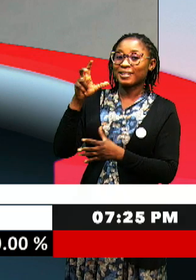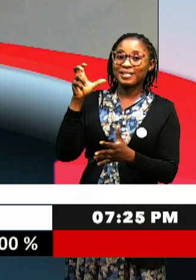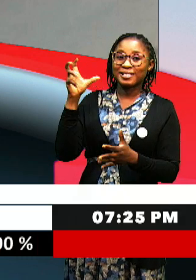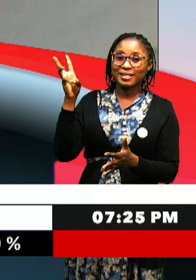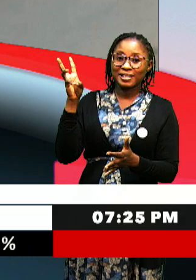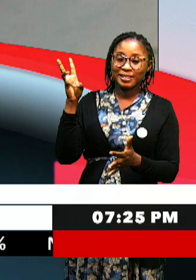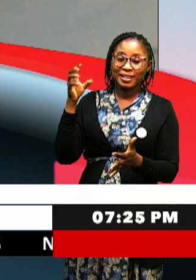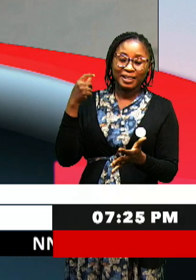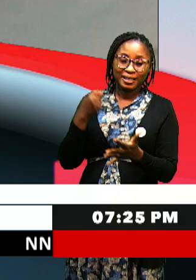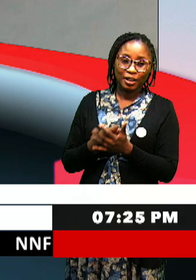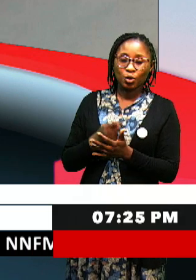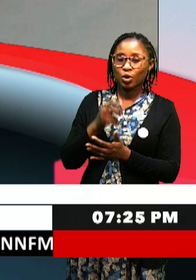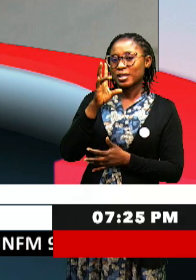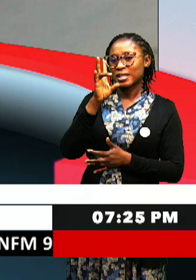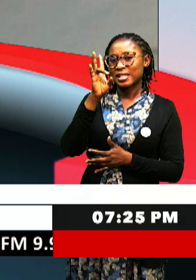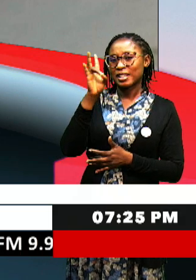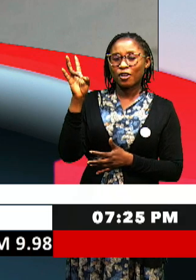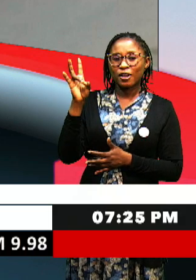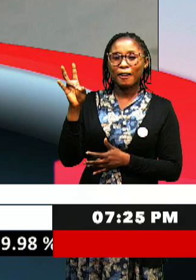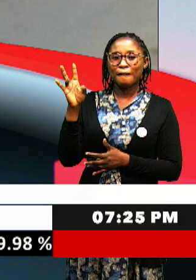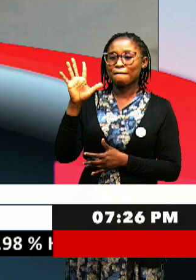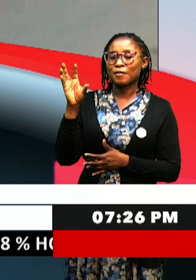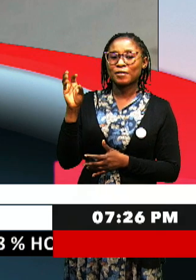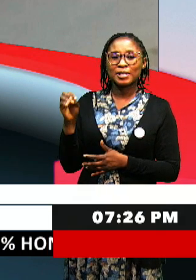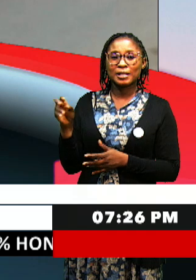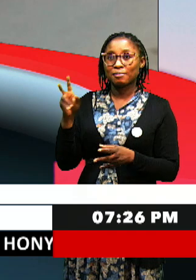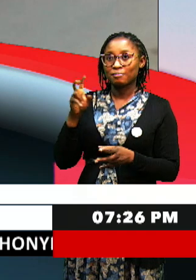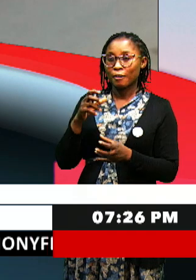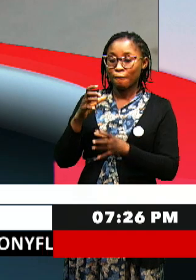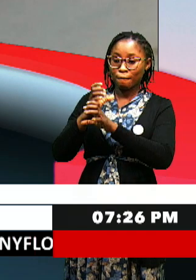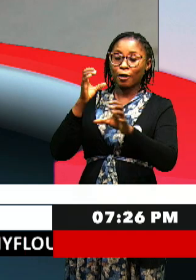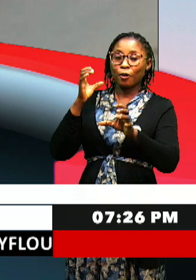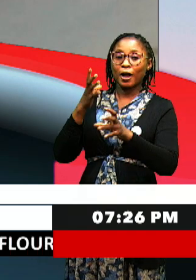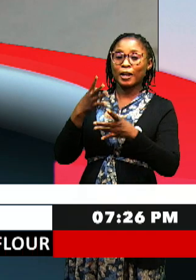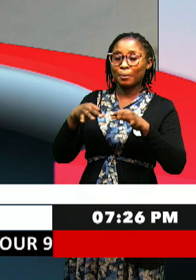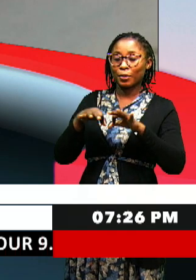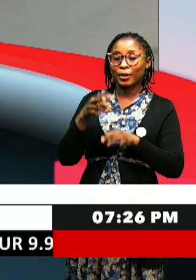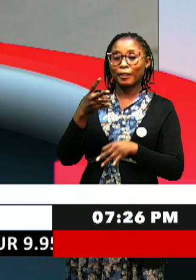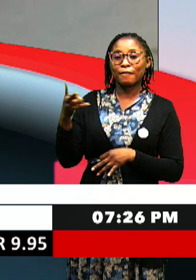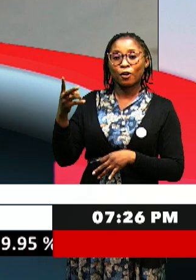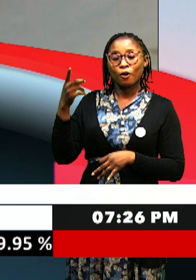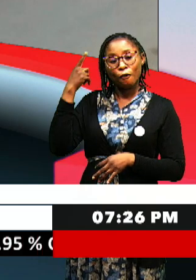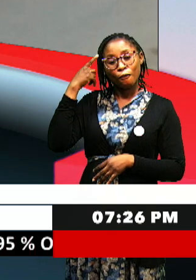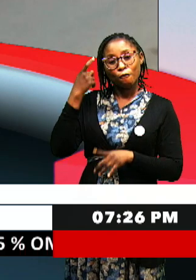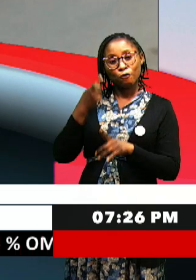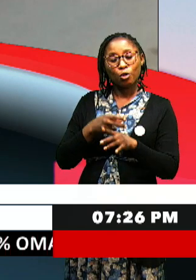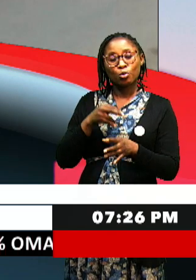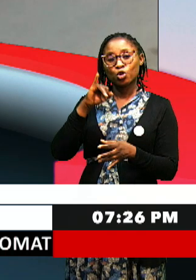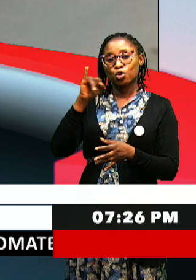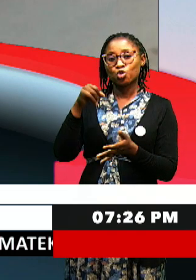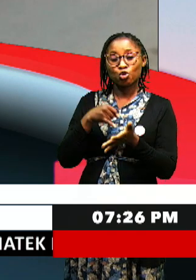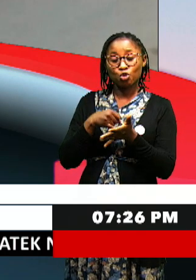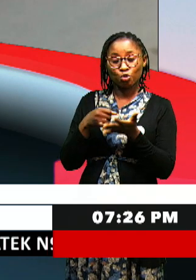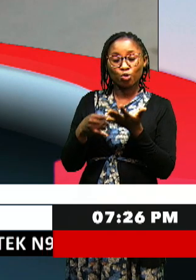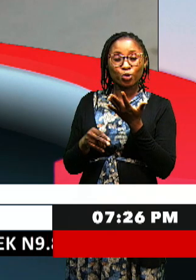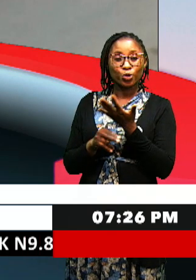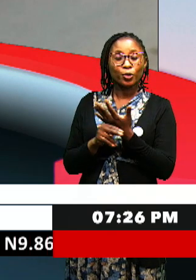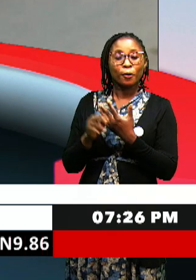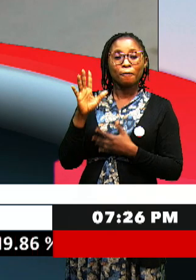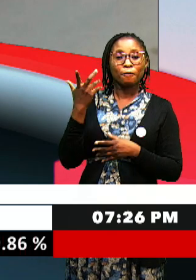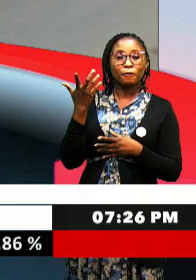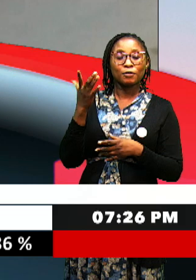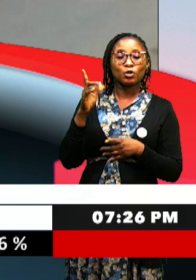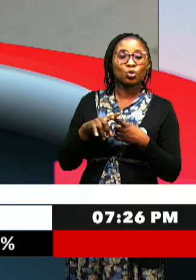personnel, 750 patrol vehicles, and other critical equipment from June 5th to 11th,